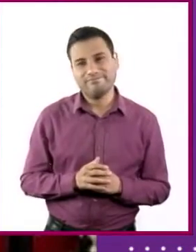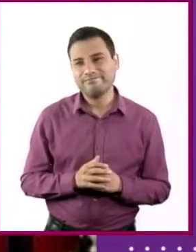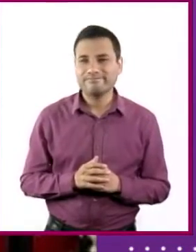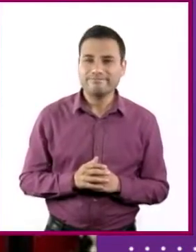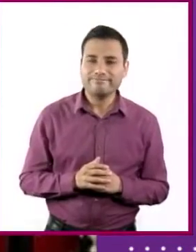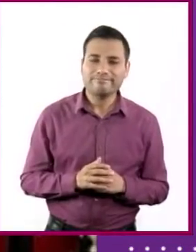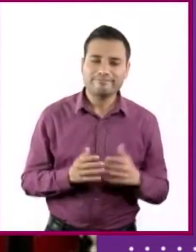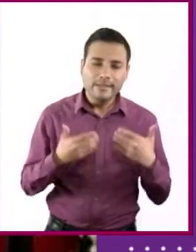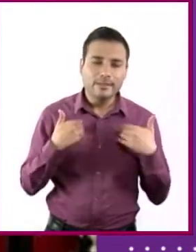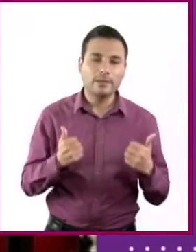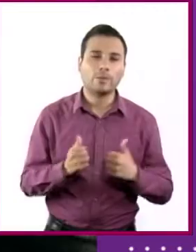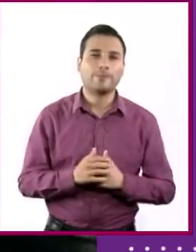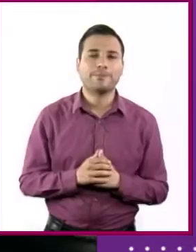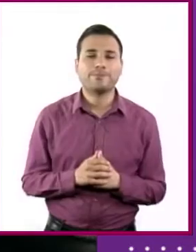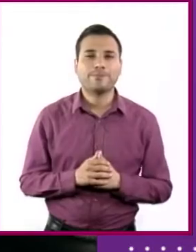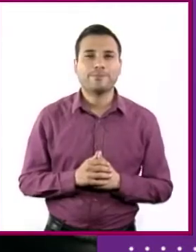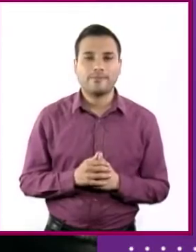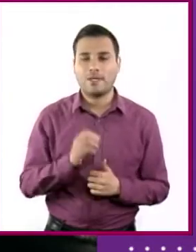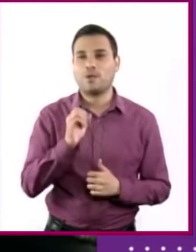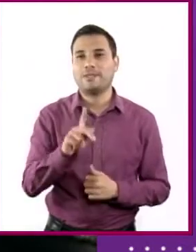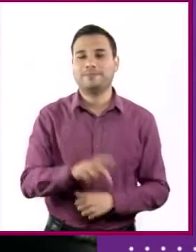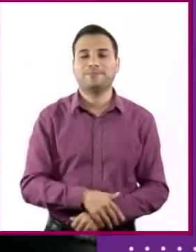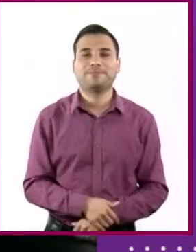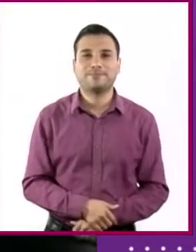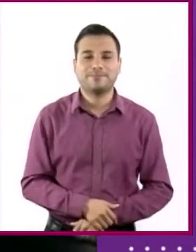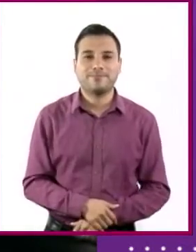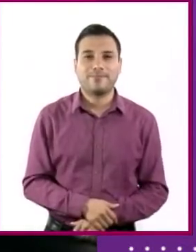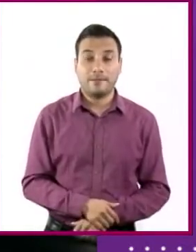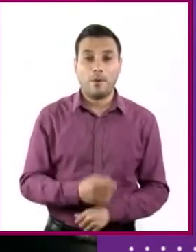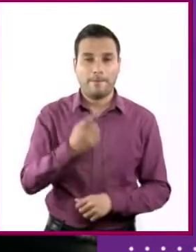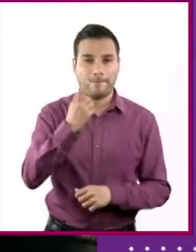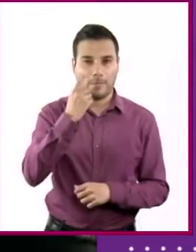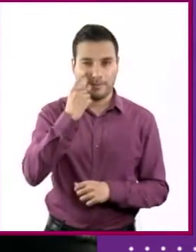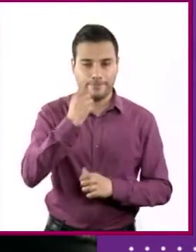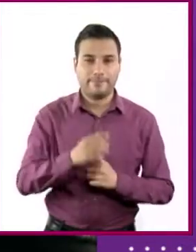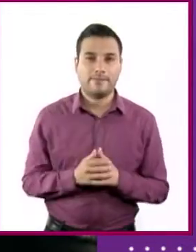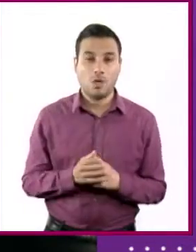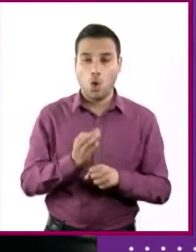I understand. Okay, here I go.